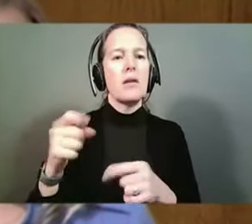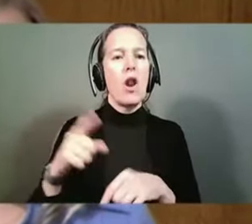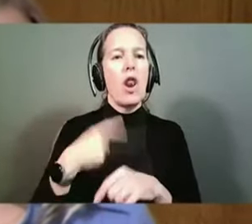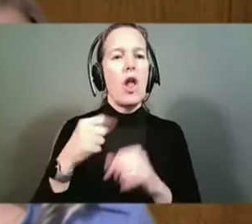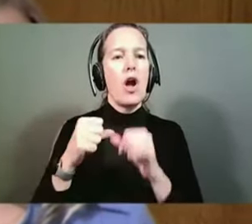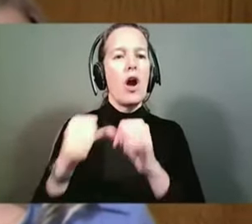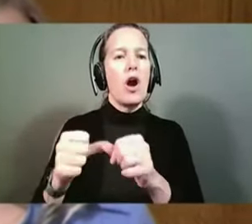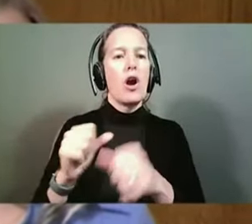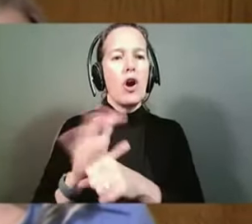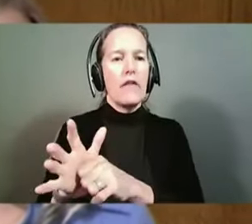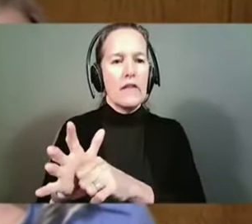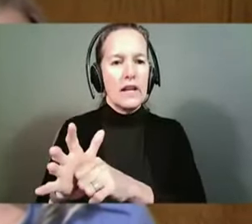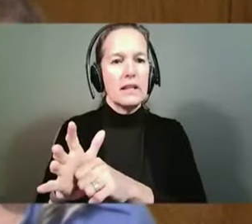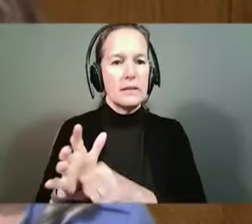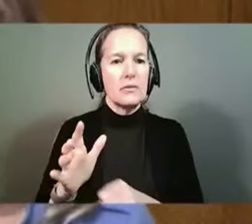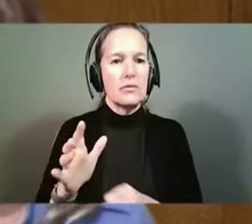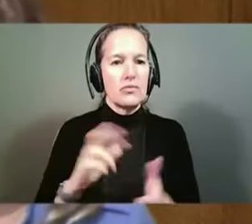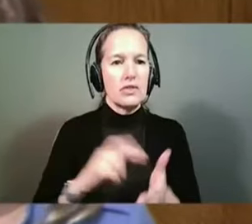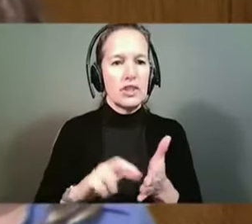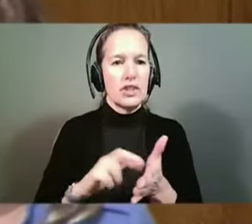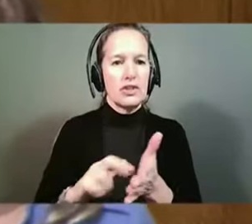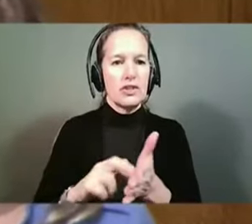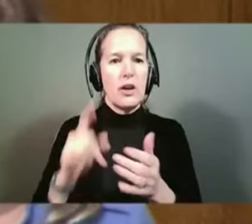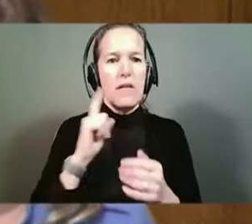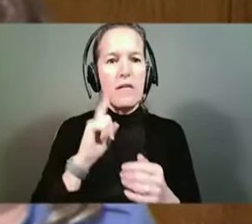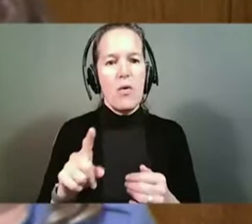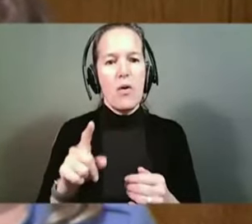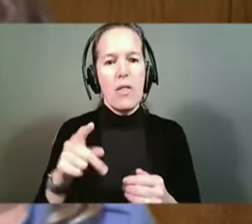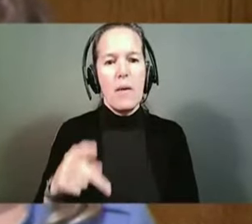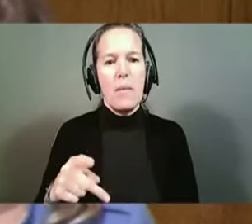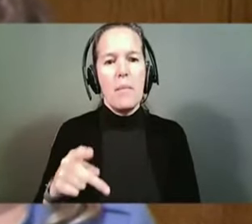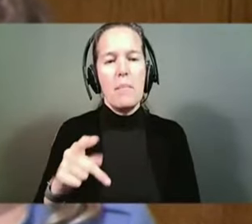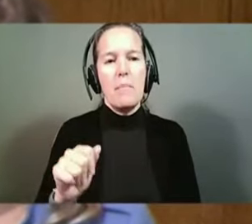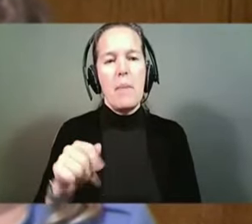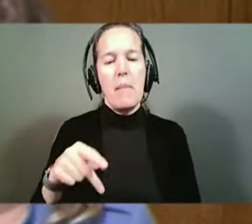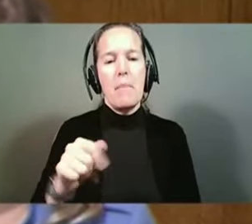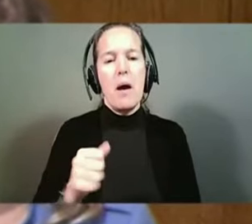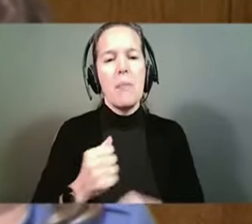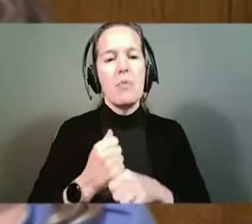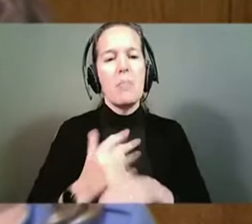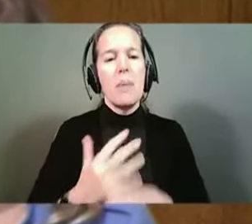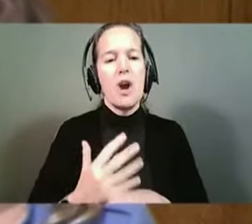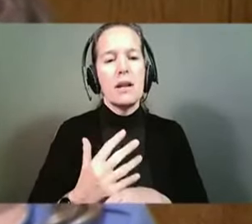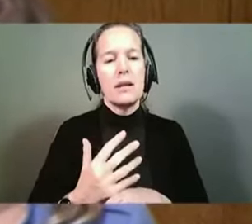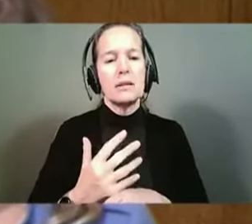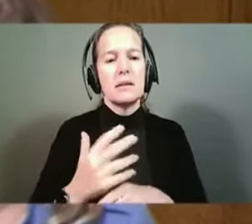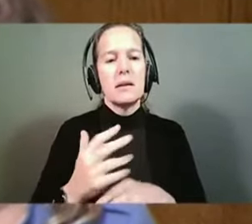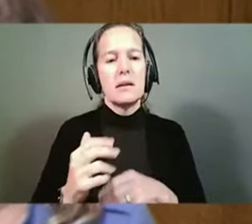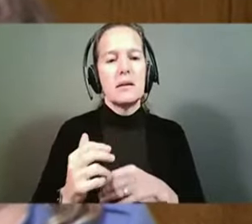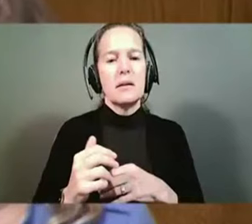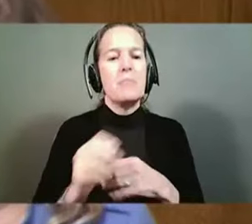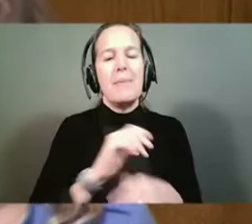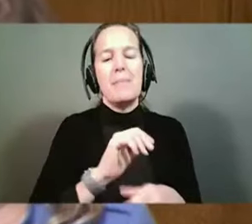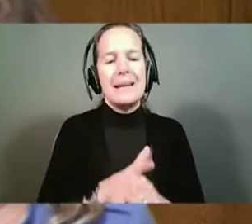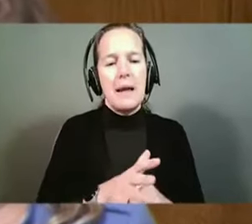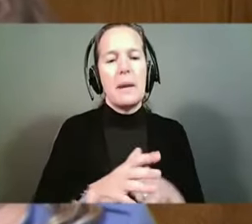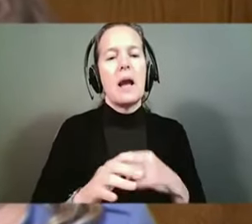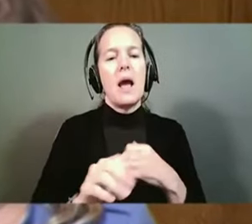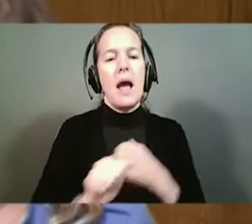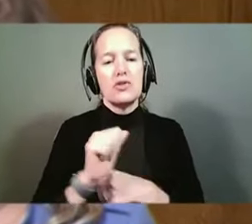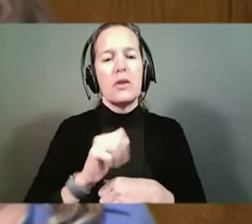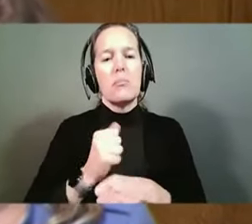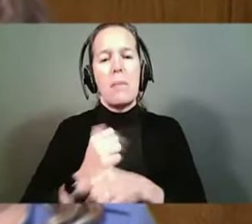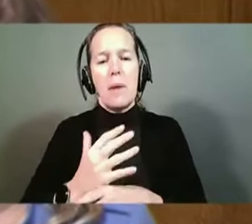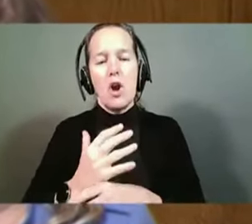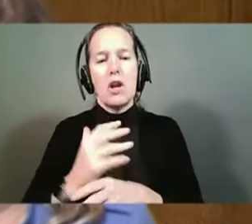and All Hazards Preparedness Act, which we call PAPA, the reauthorization. Now, we know, we're about to hear, NIH has